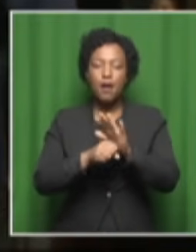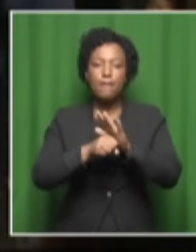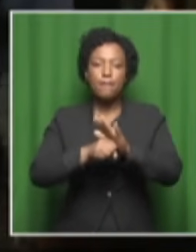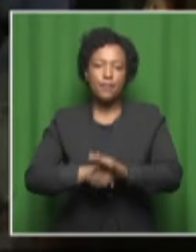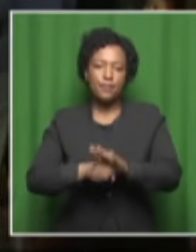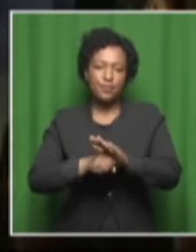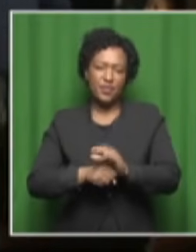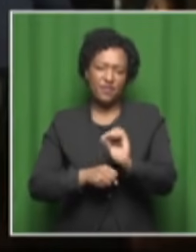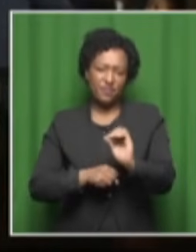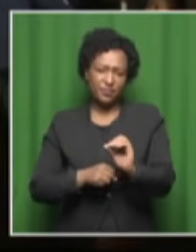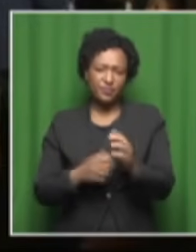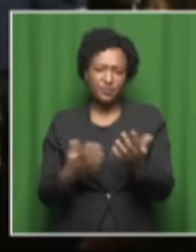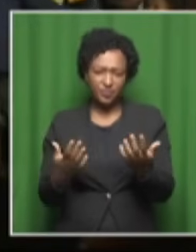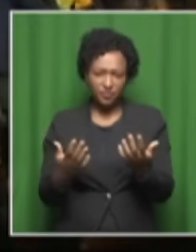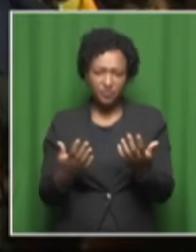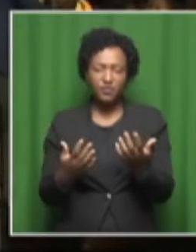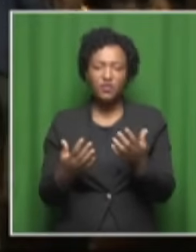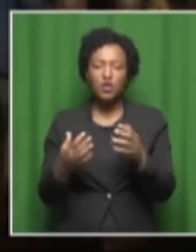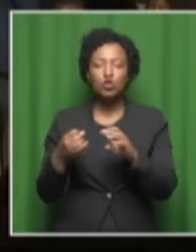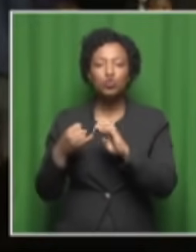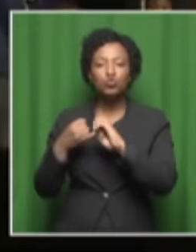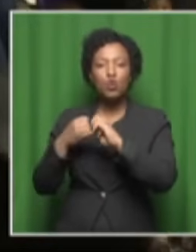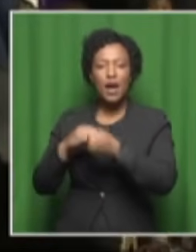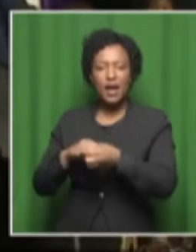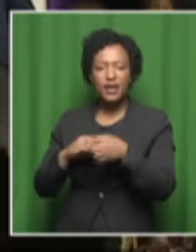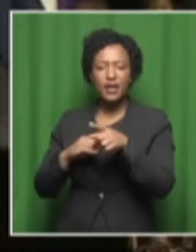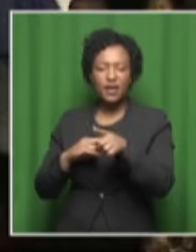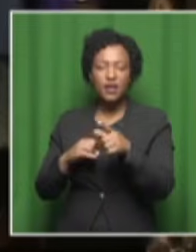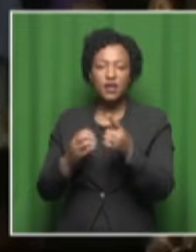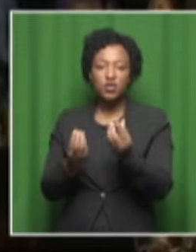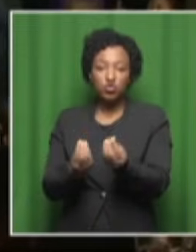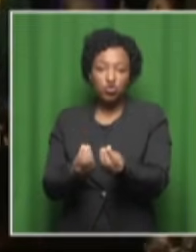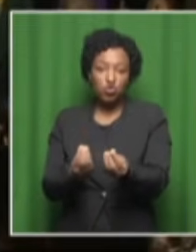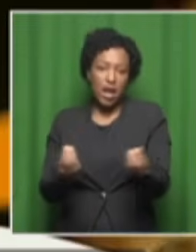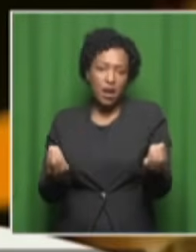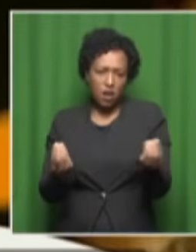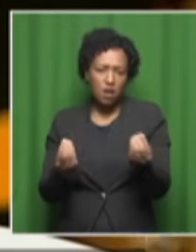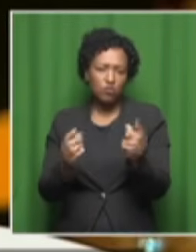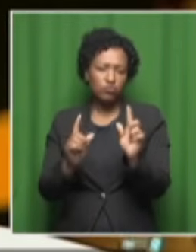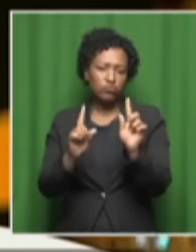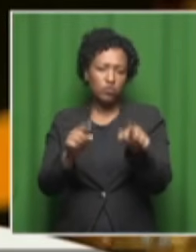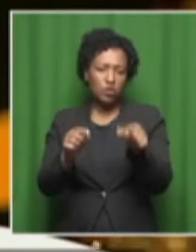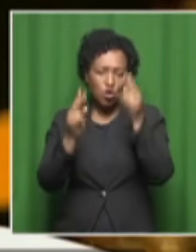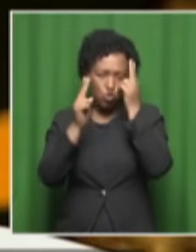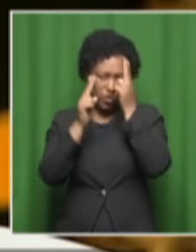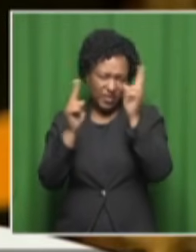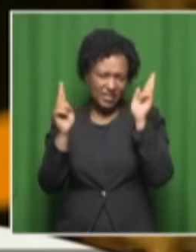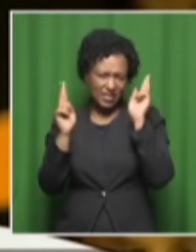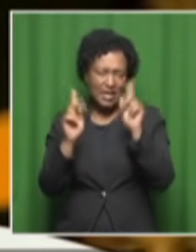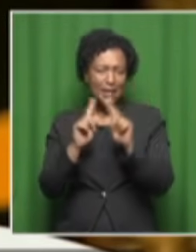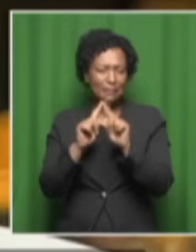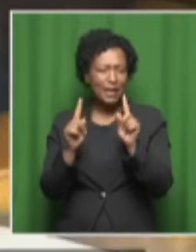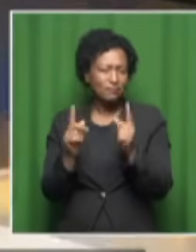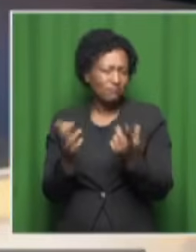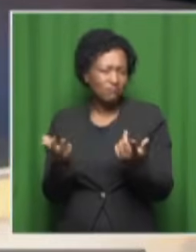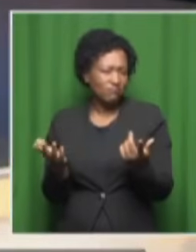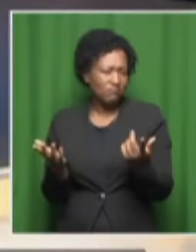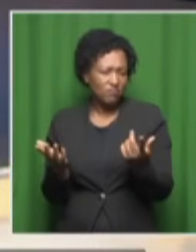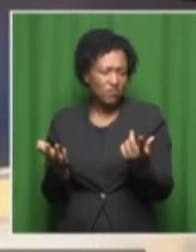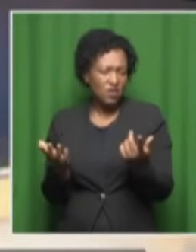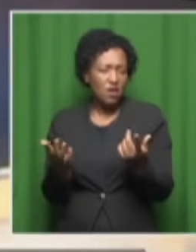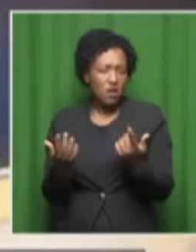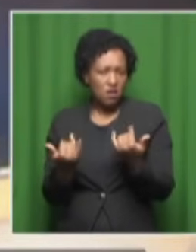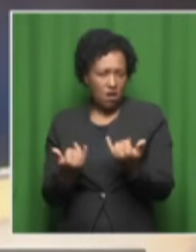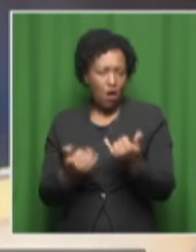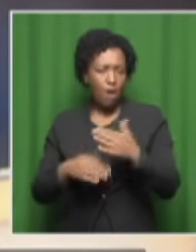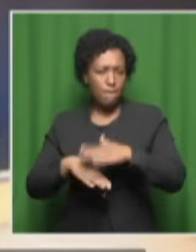to, you know, try and push kids towards universities, but we have, you know,